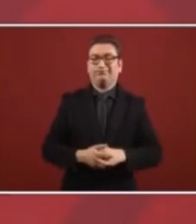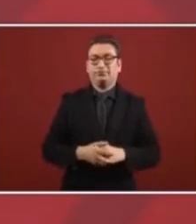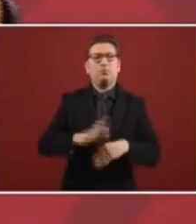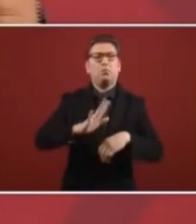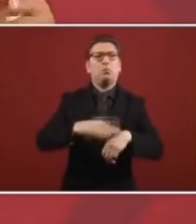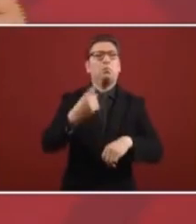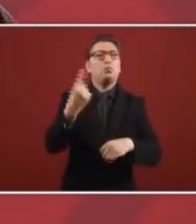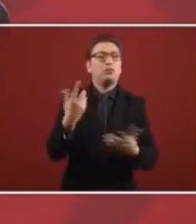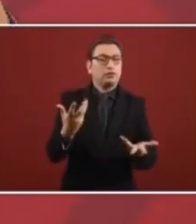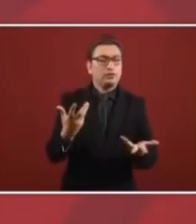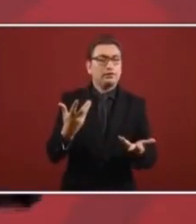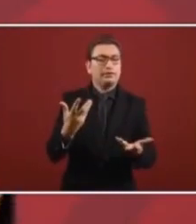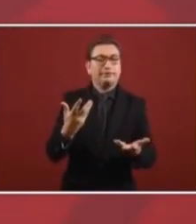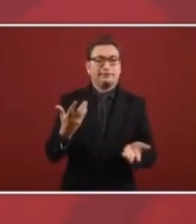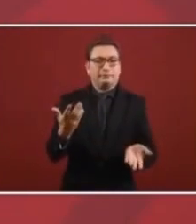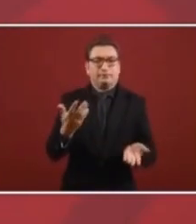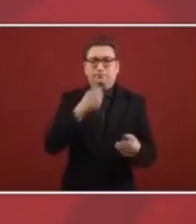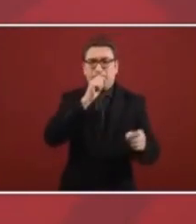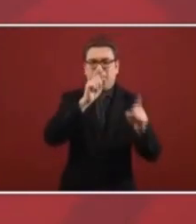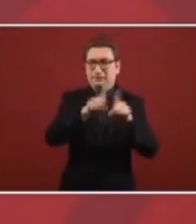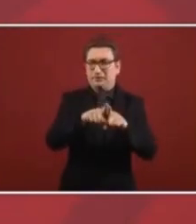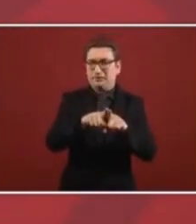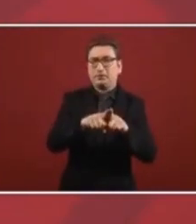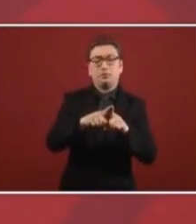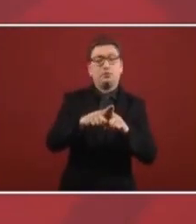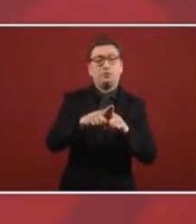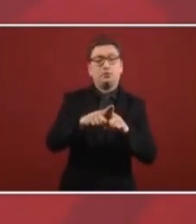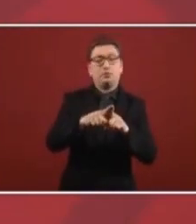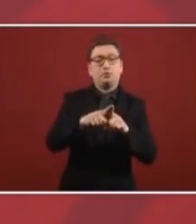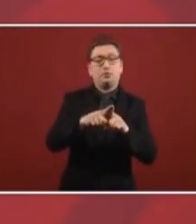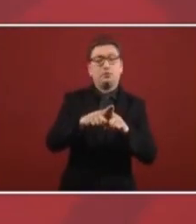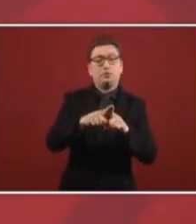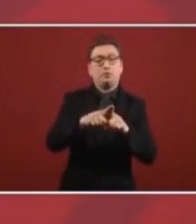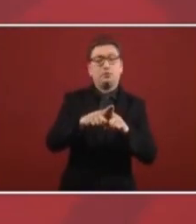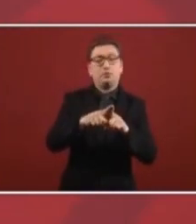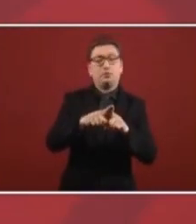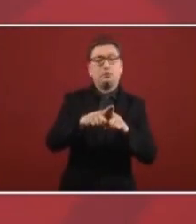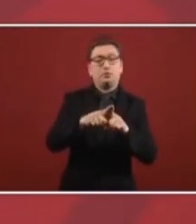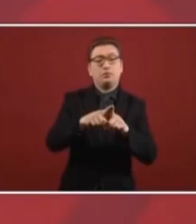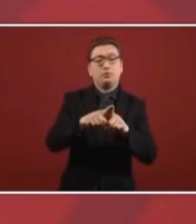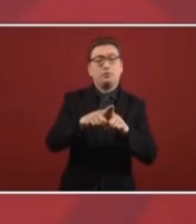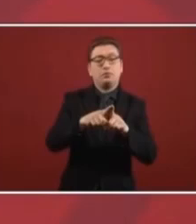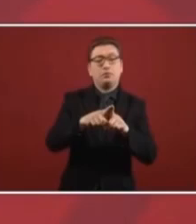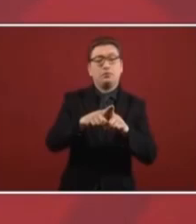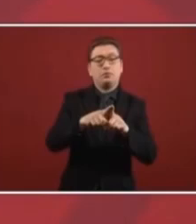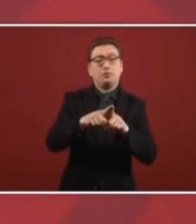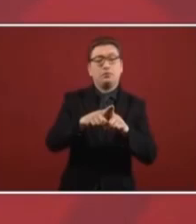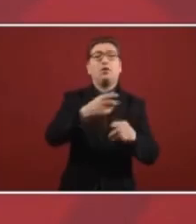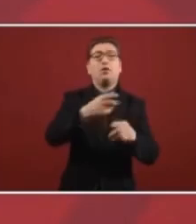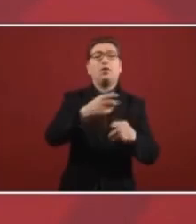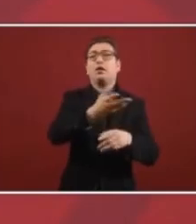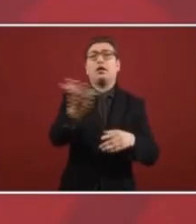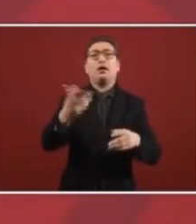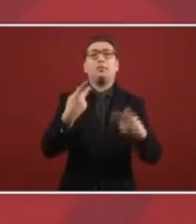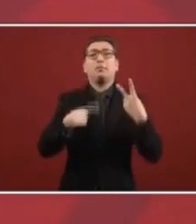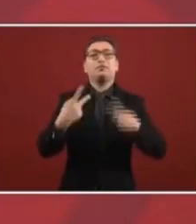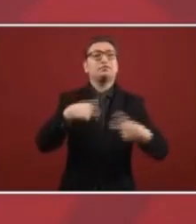Porque también quienes nos están viendo Because also those who are watching us,